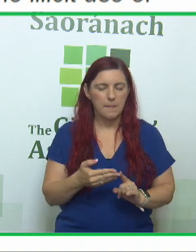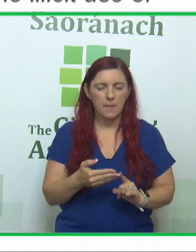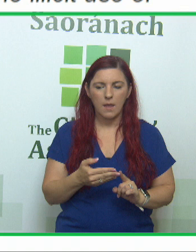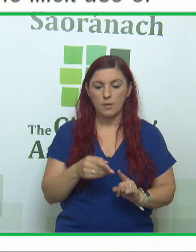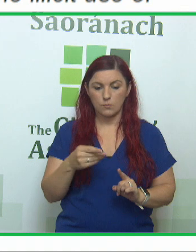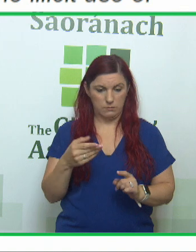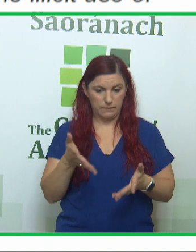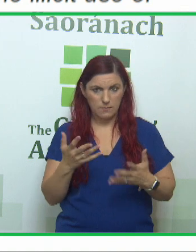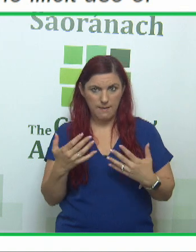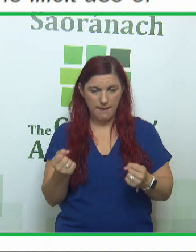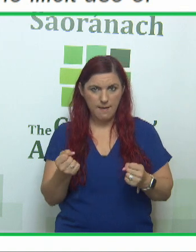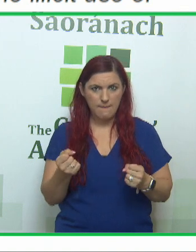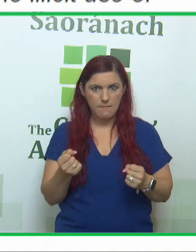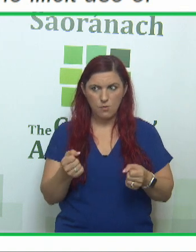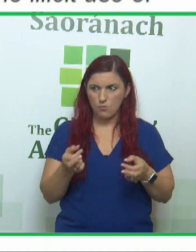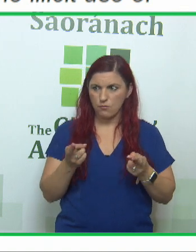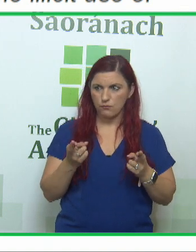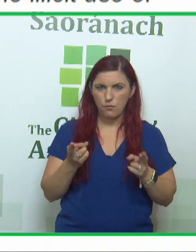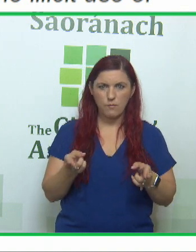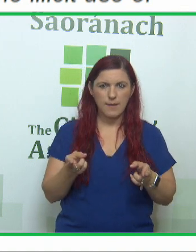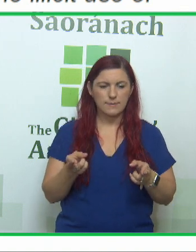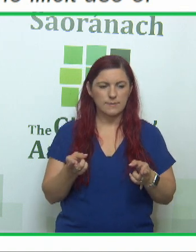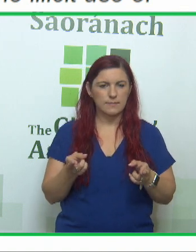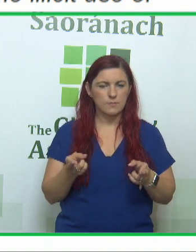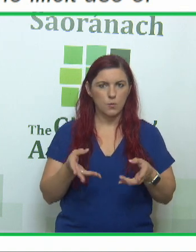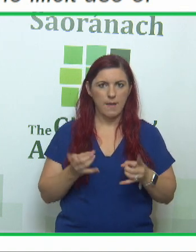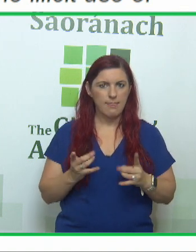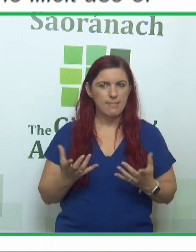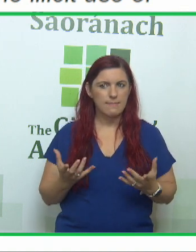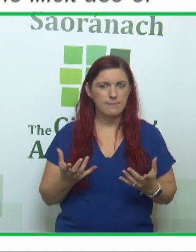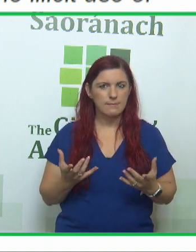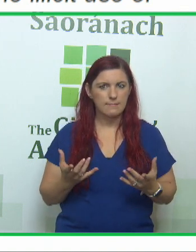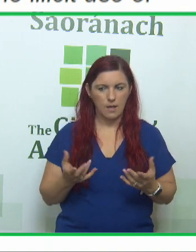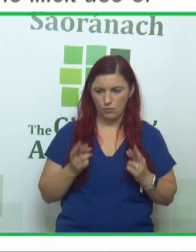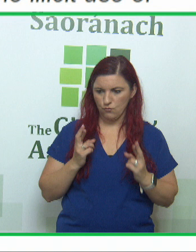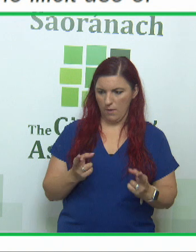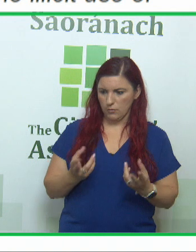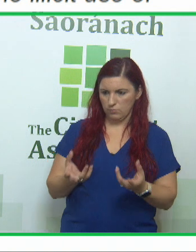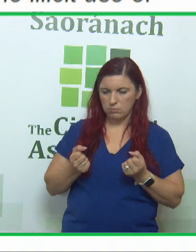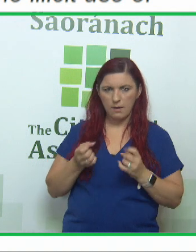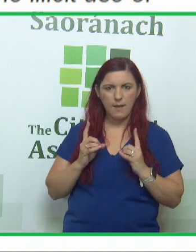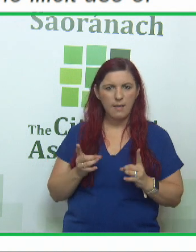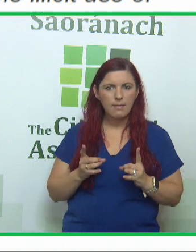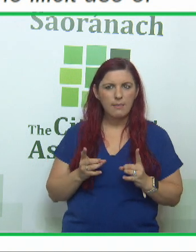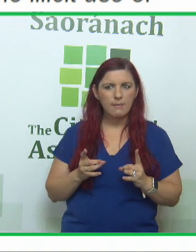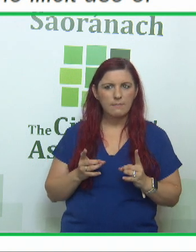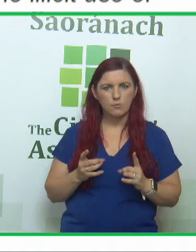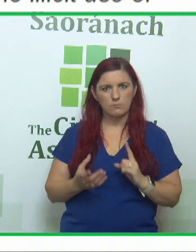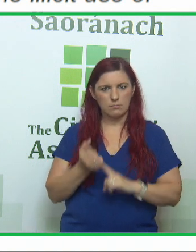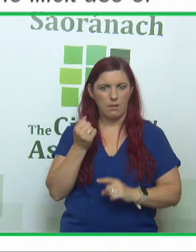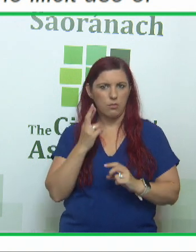So we already have a right to health, and that is the right to the highest attainable standard of